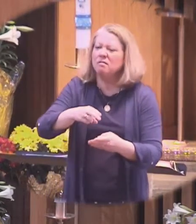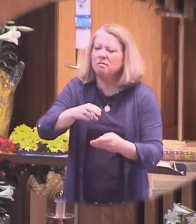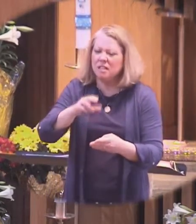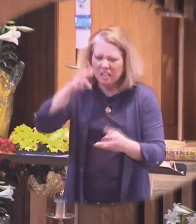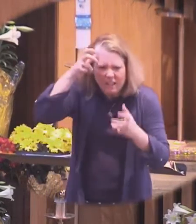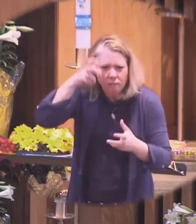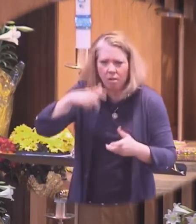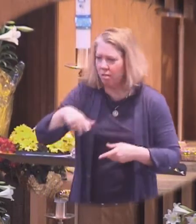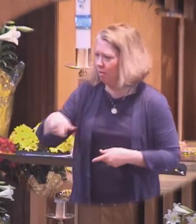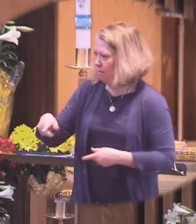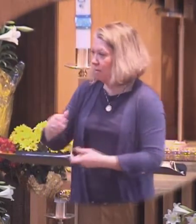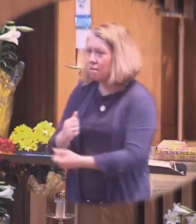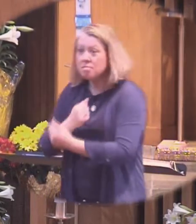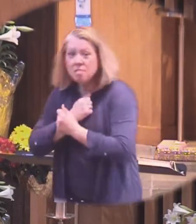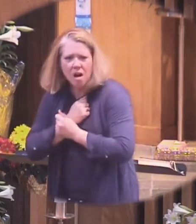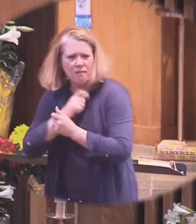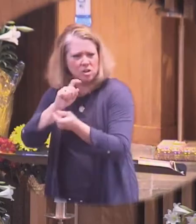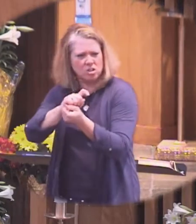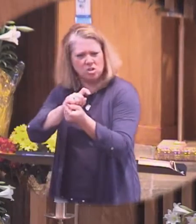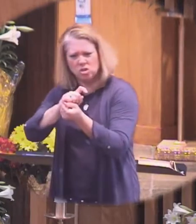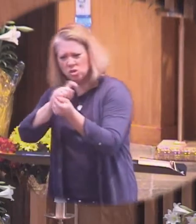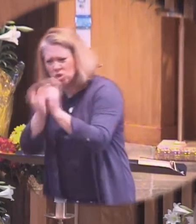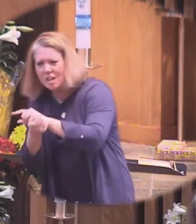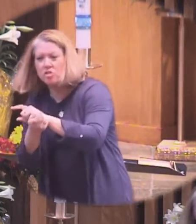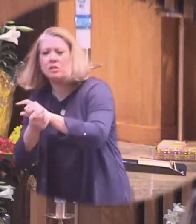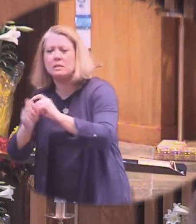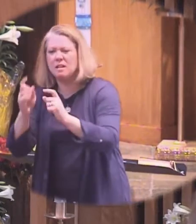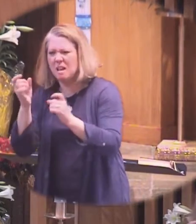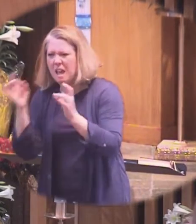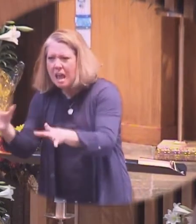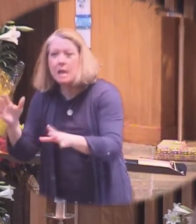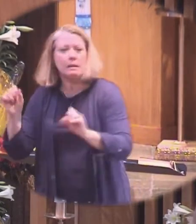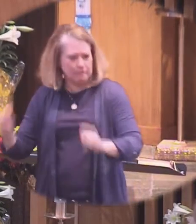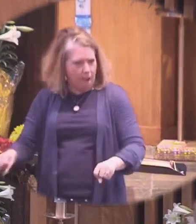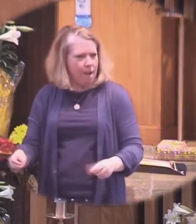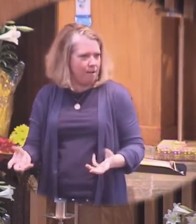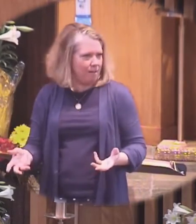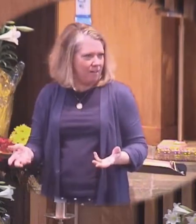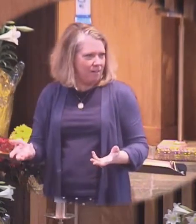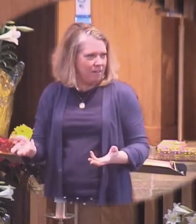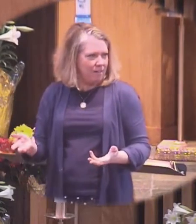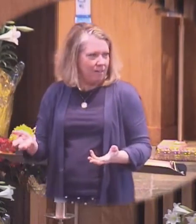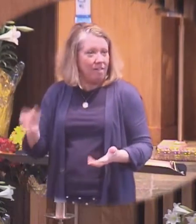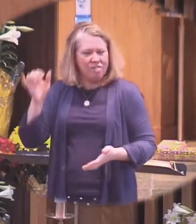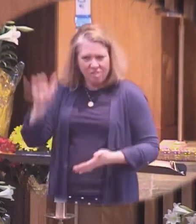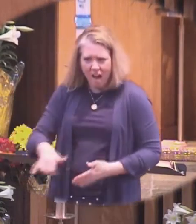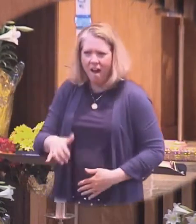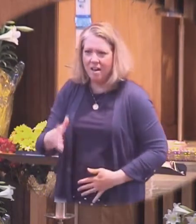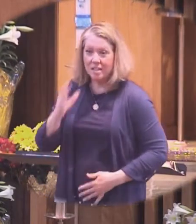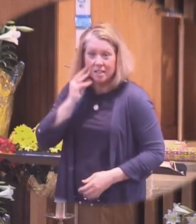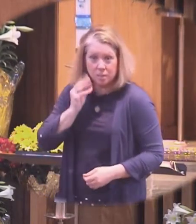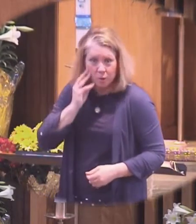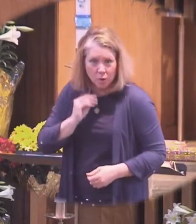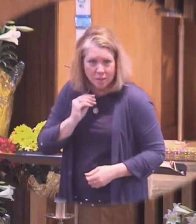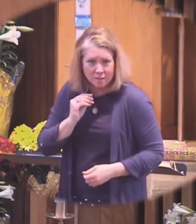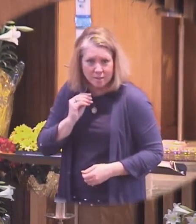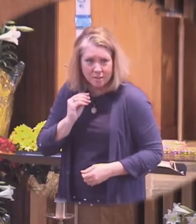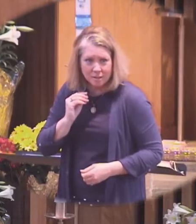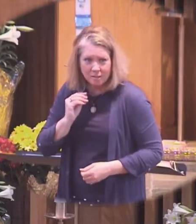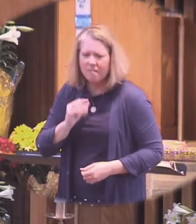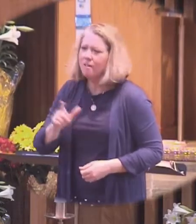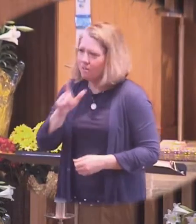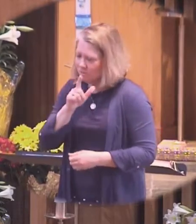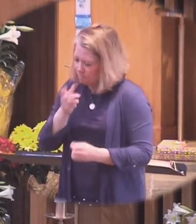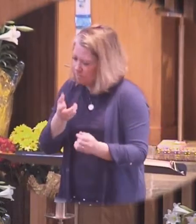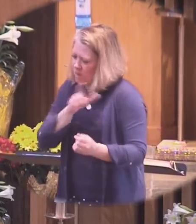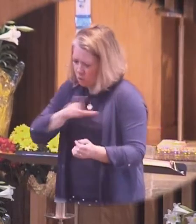Love transforms hatred. This is the experience the risen Lord